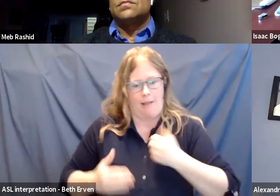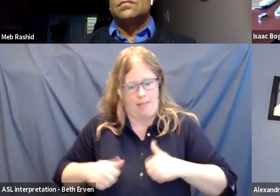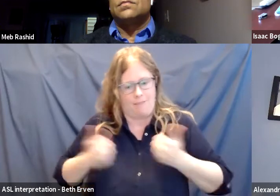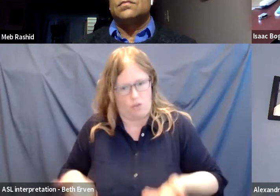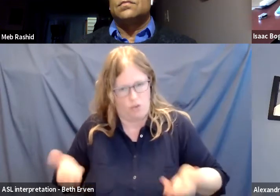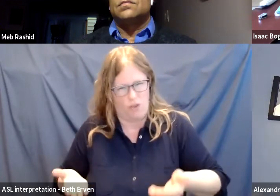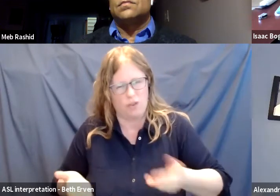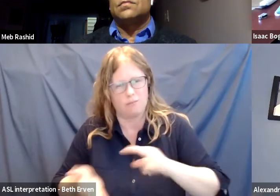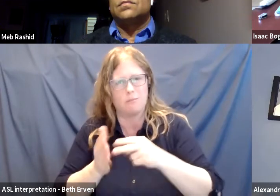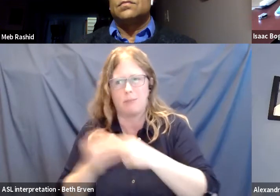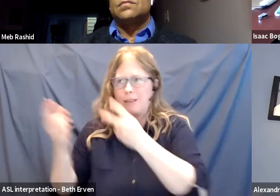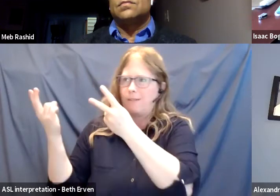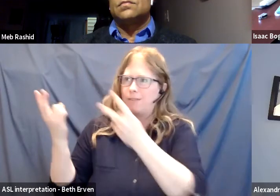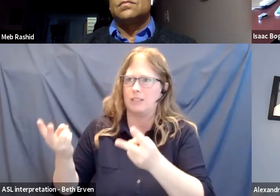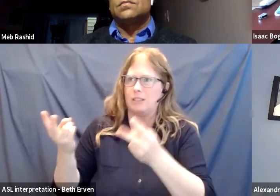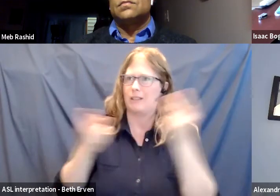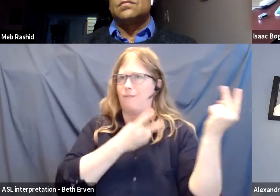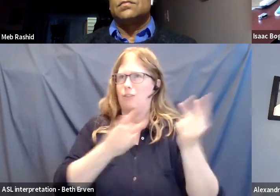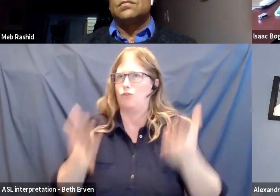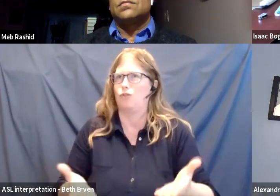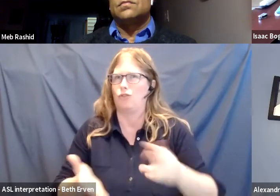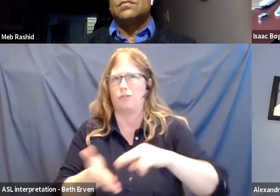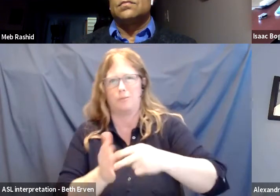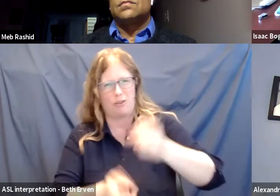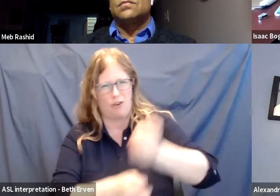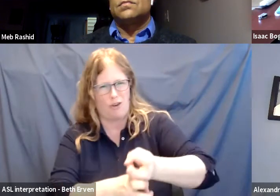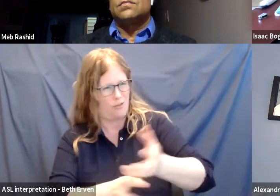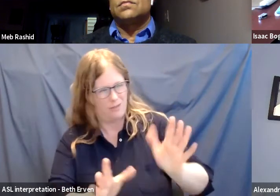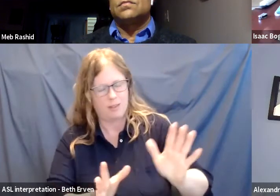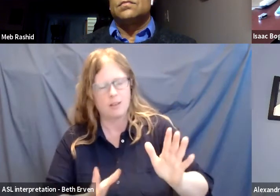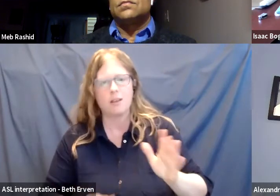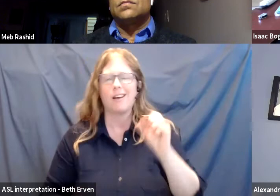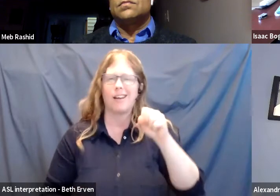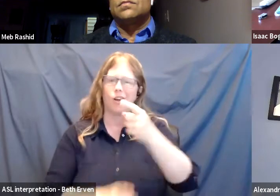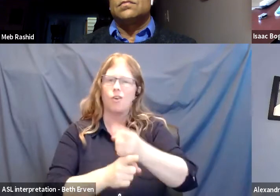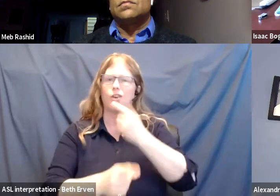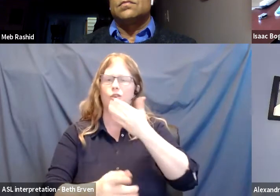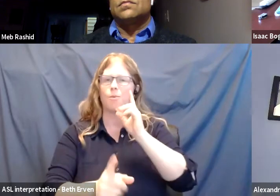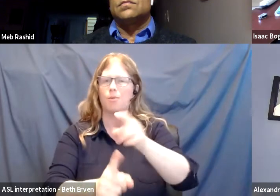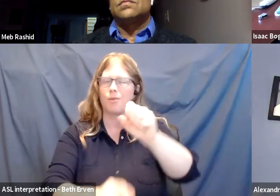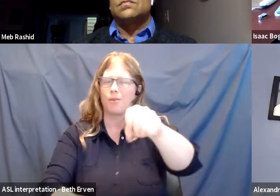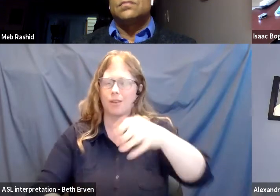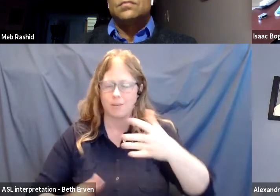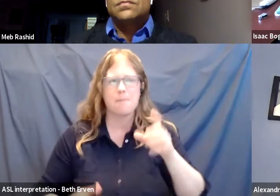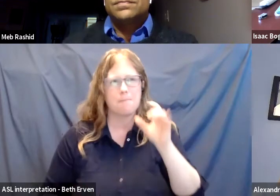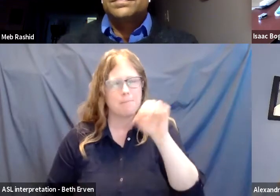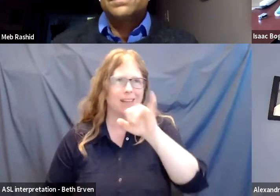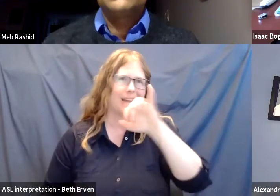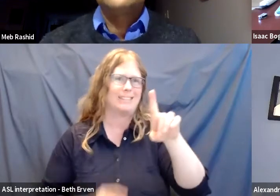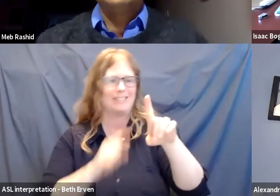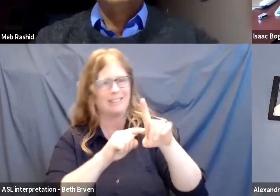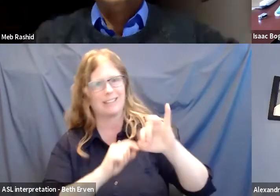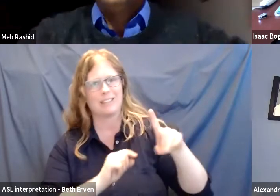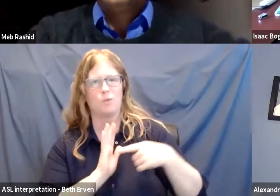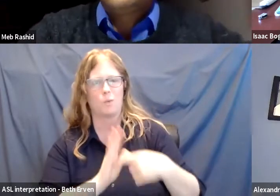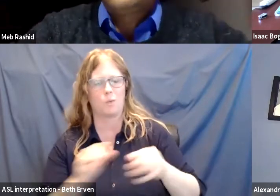visitor to prove that they're a resident. That's a good point. That's a very good point. Yeah, you still have to show some form of ID. Exactly. So I think it